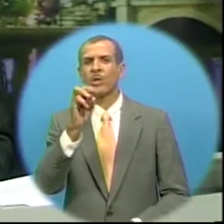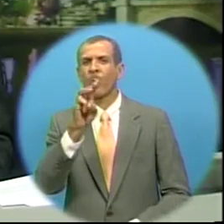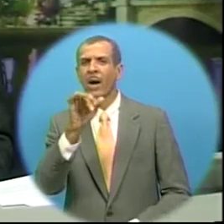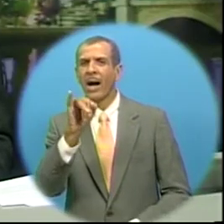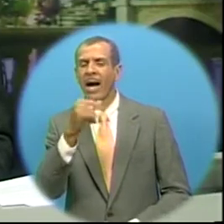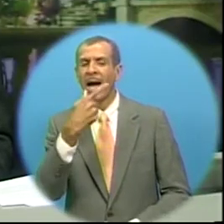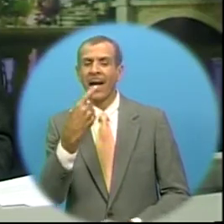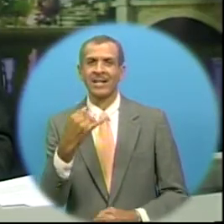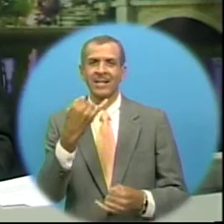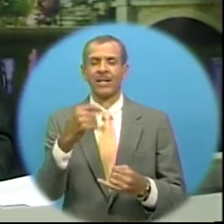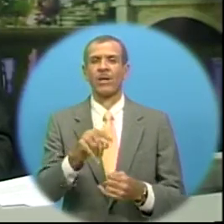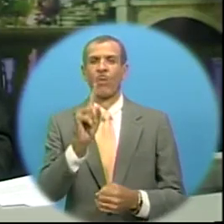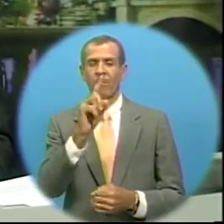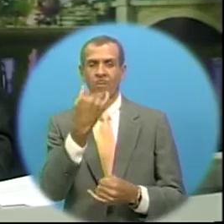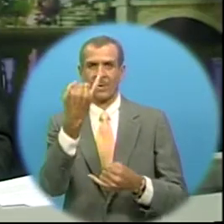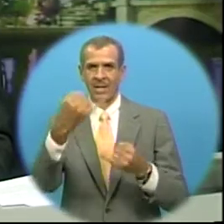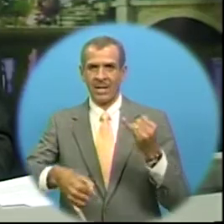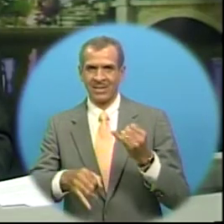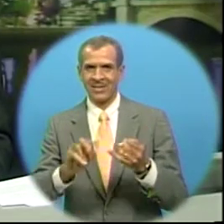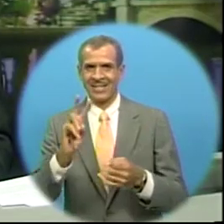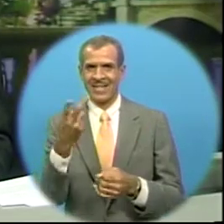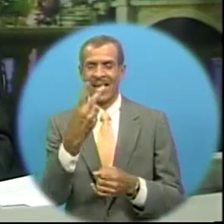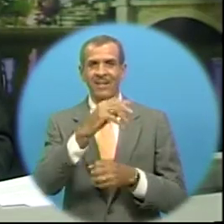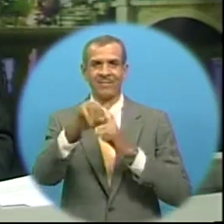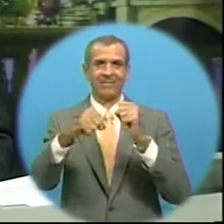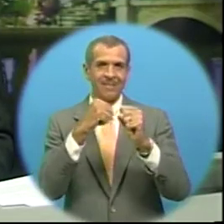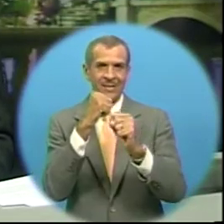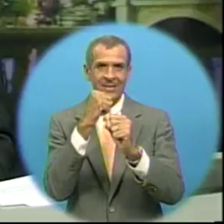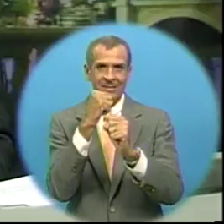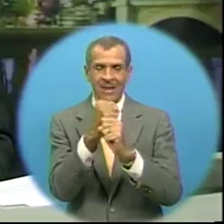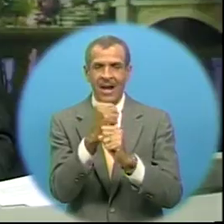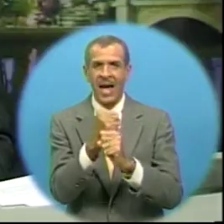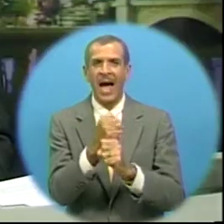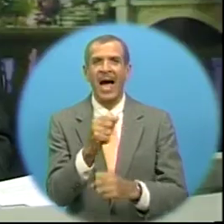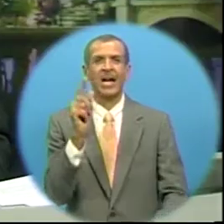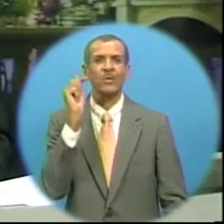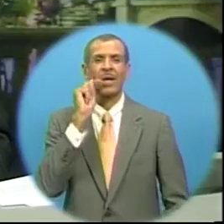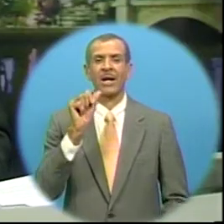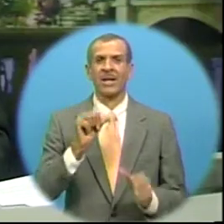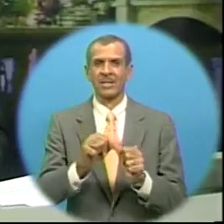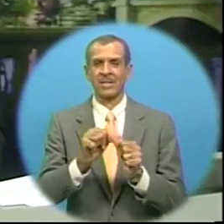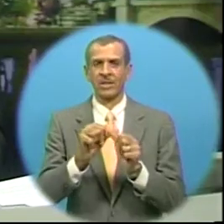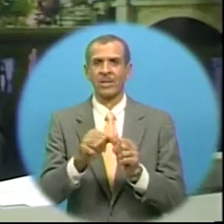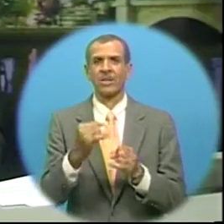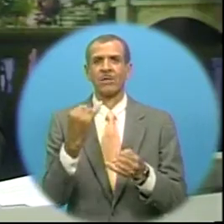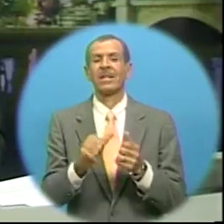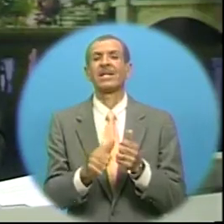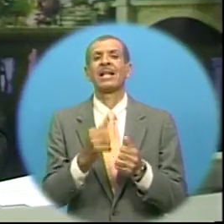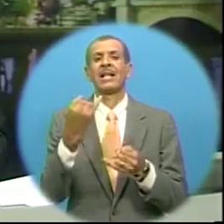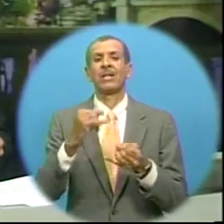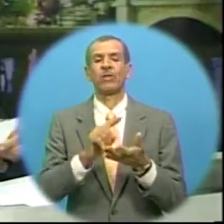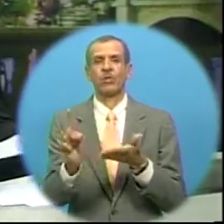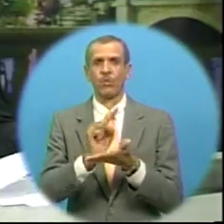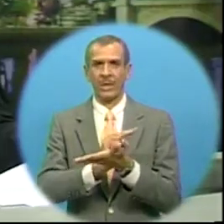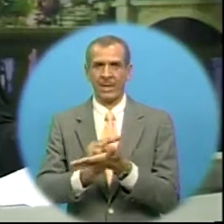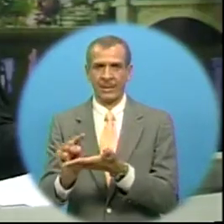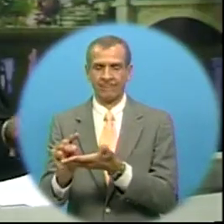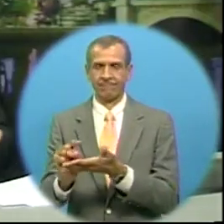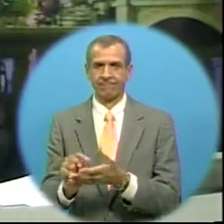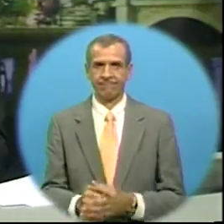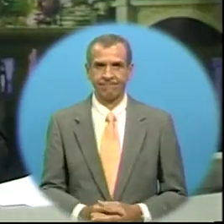getting to the penultimate round for the 2nd consecutive year. Tuak will resume her trek to the finals later this week.